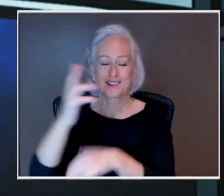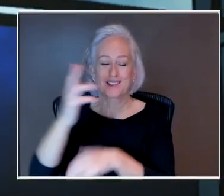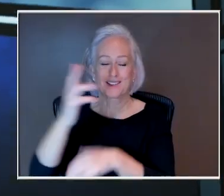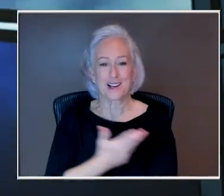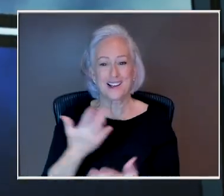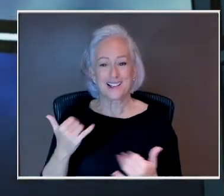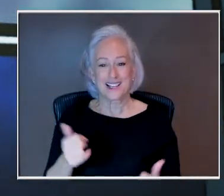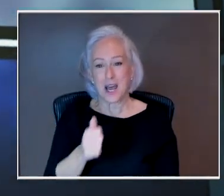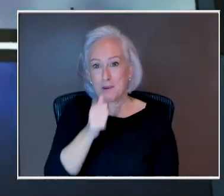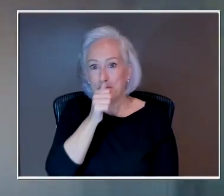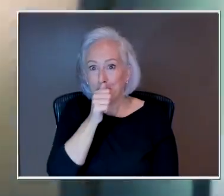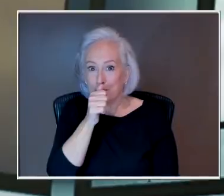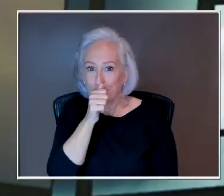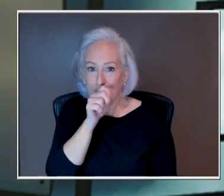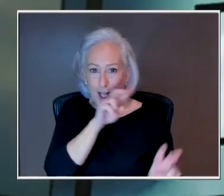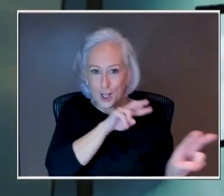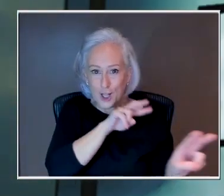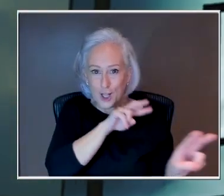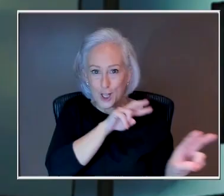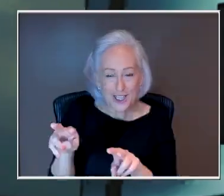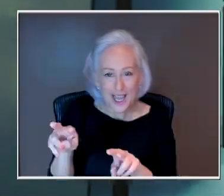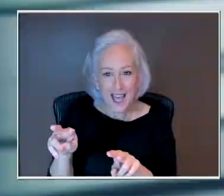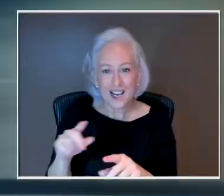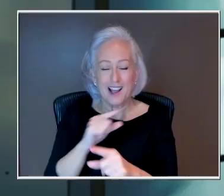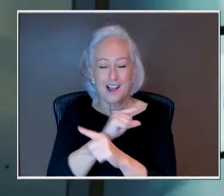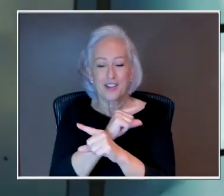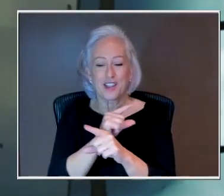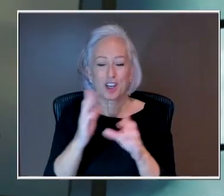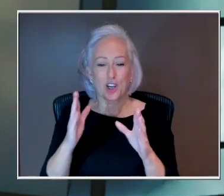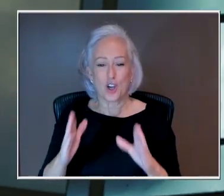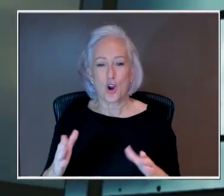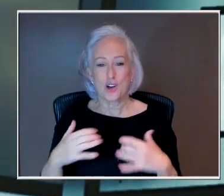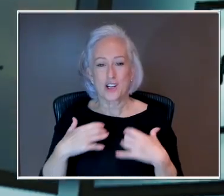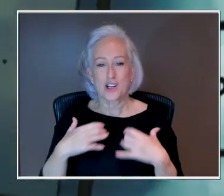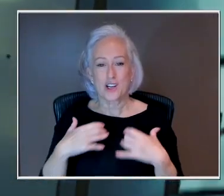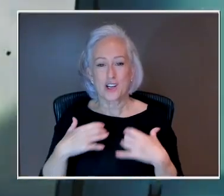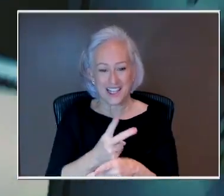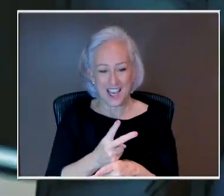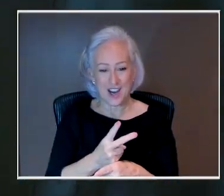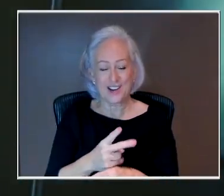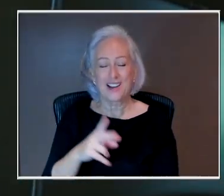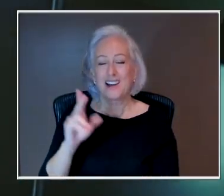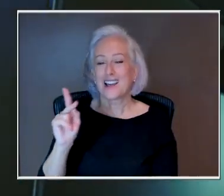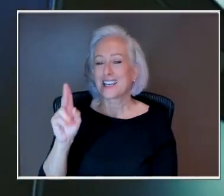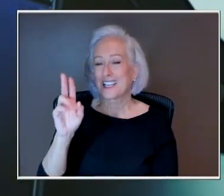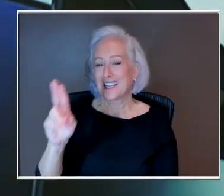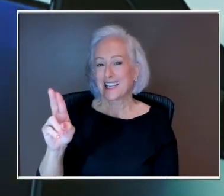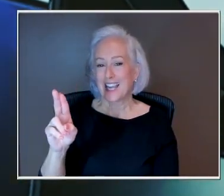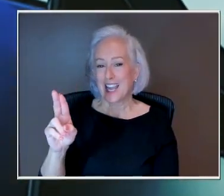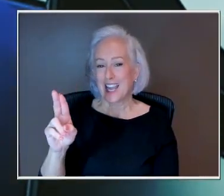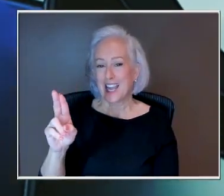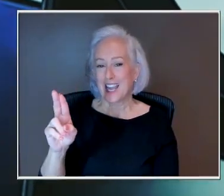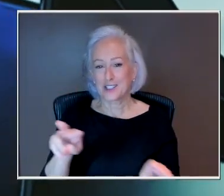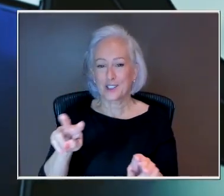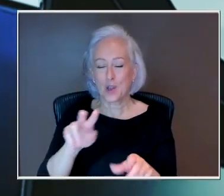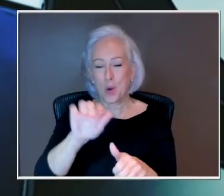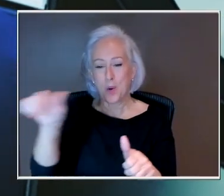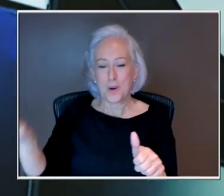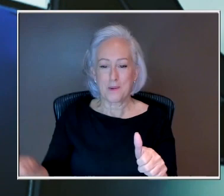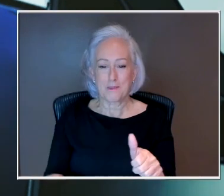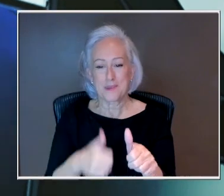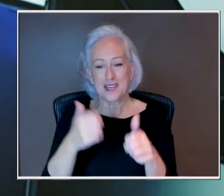look into the guardians of healthcare at the University of Kansas Health System. Let's go behind the